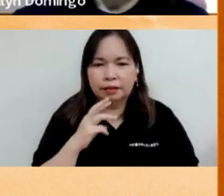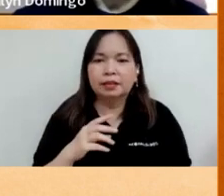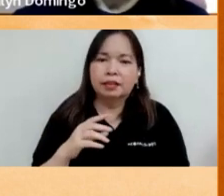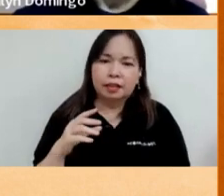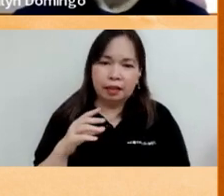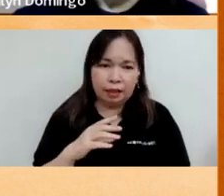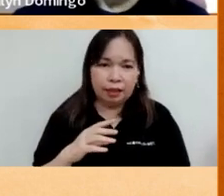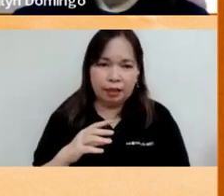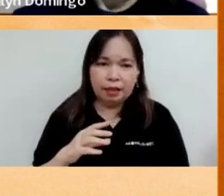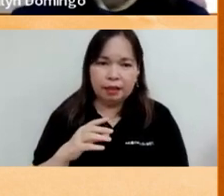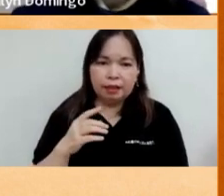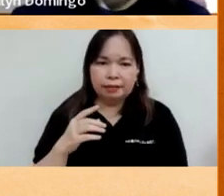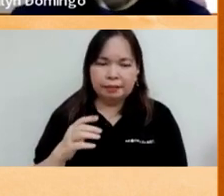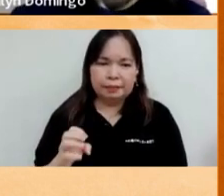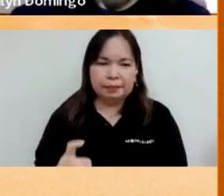short.